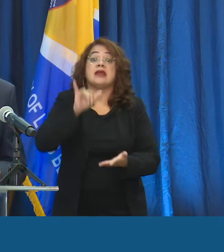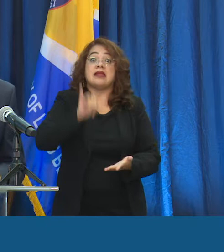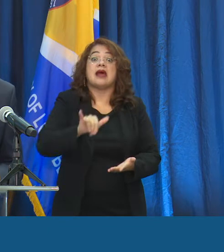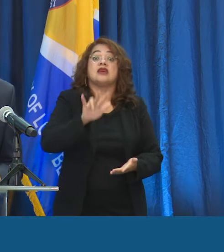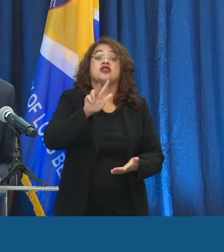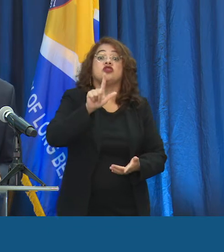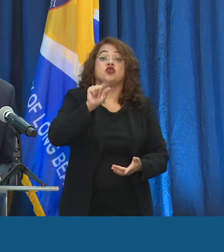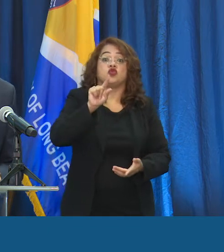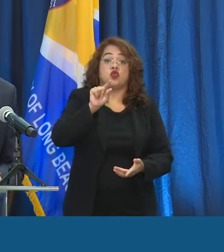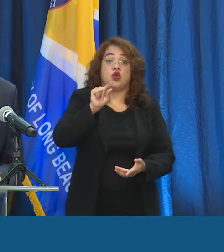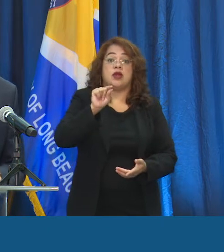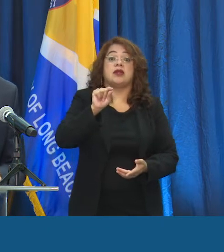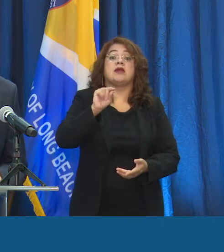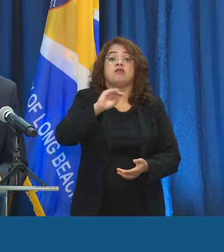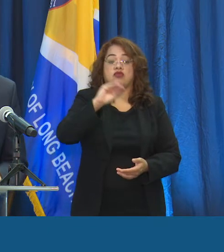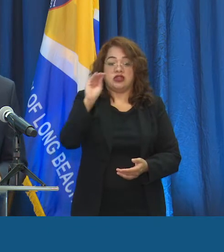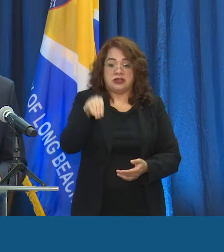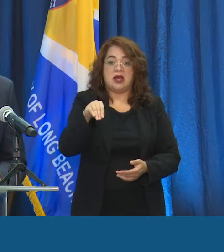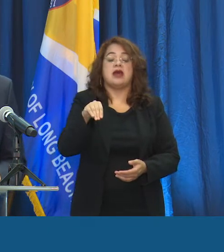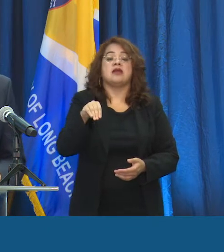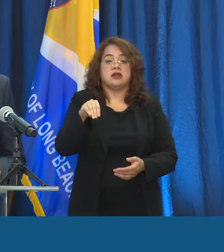and that's supported by tax revenue.